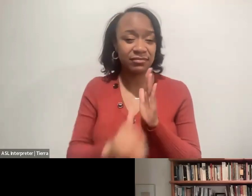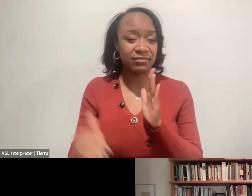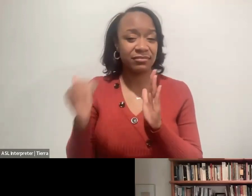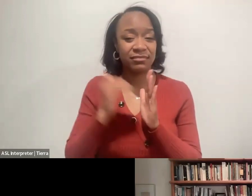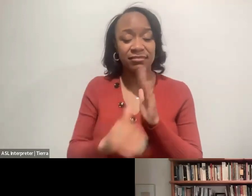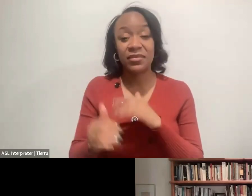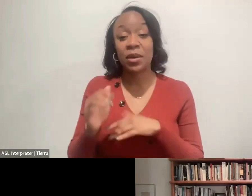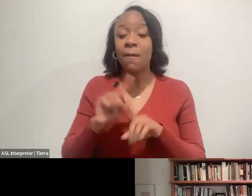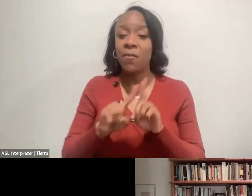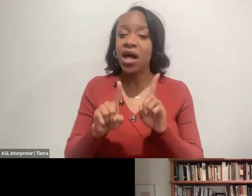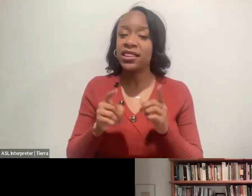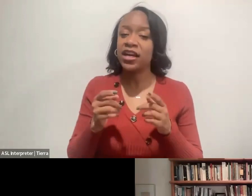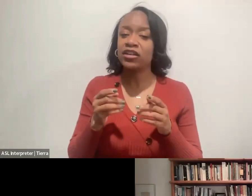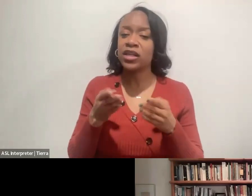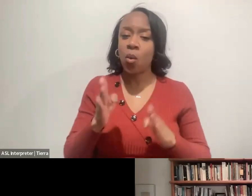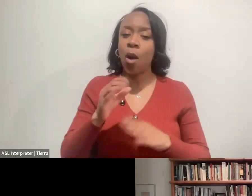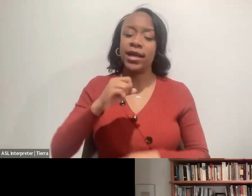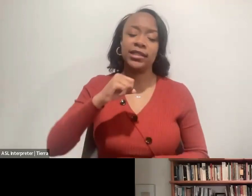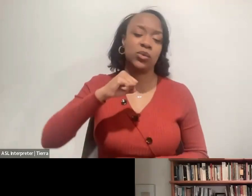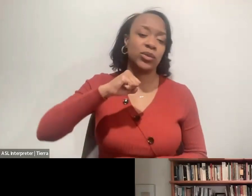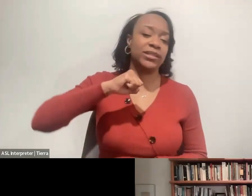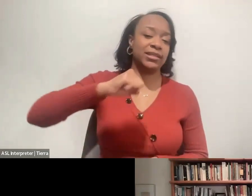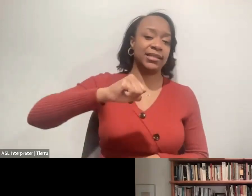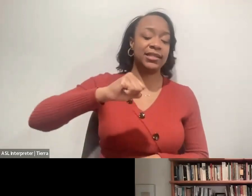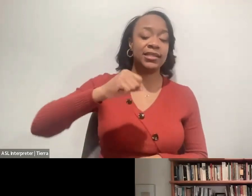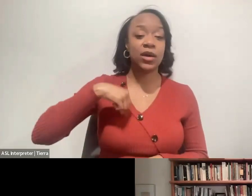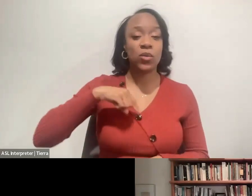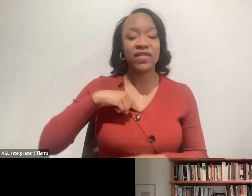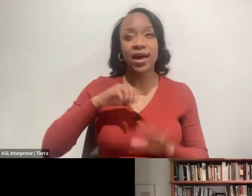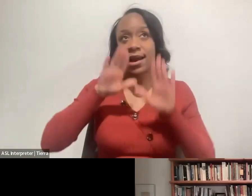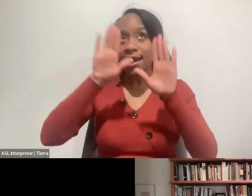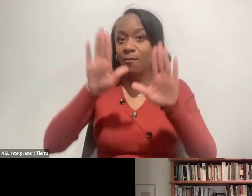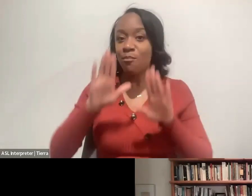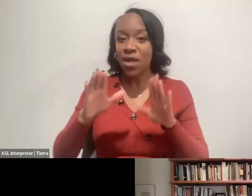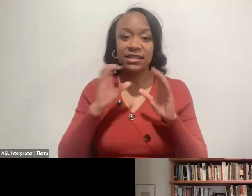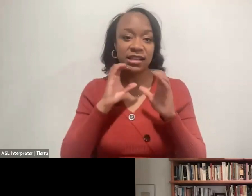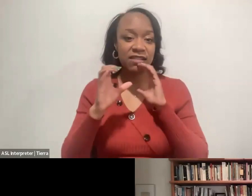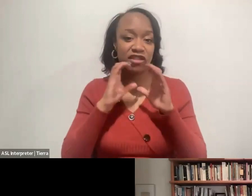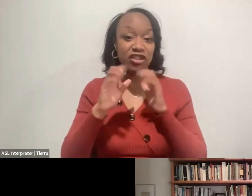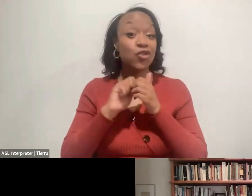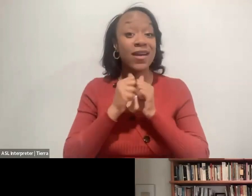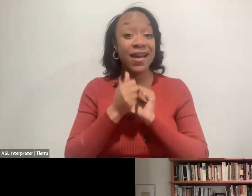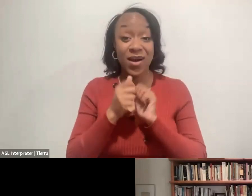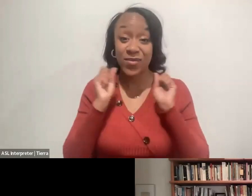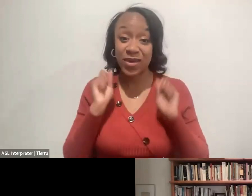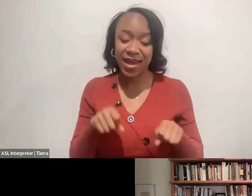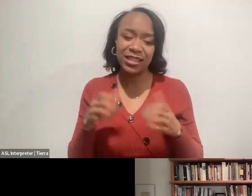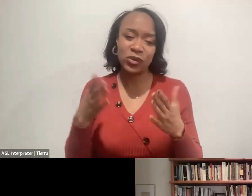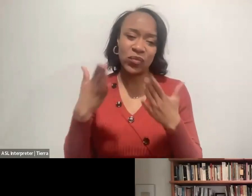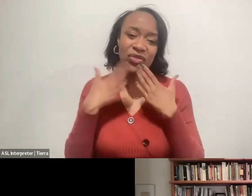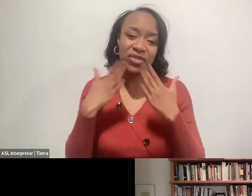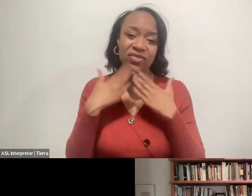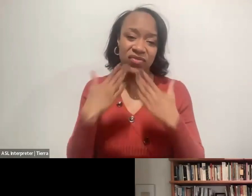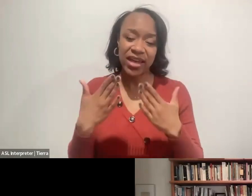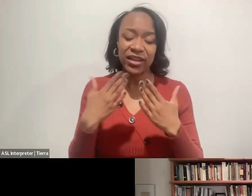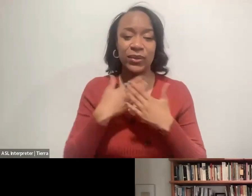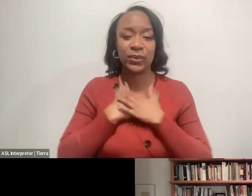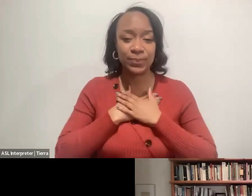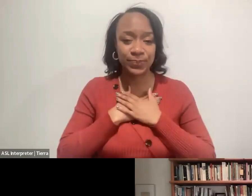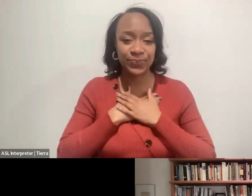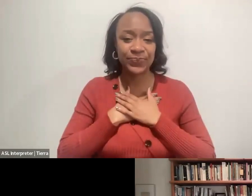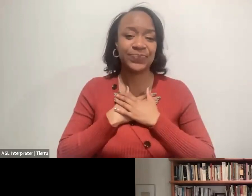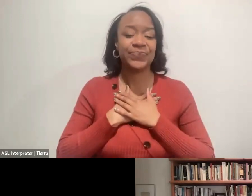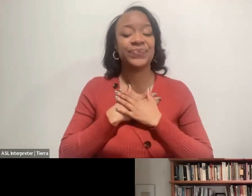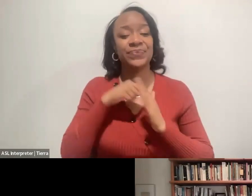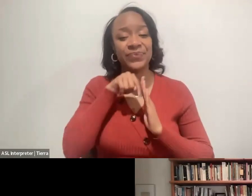resist, and we've had an amazing conversation about how to do that this evening. So I want to thank you deeply from my